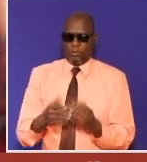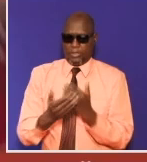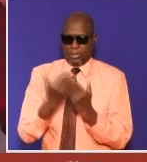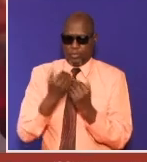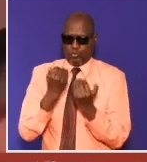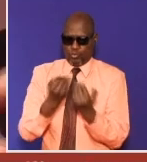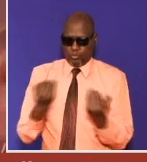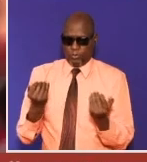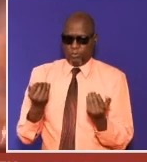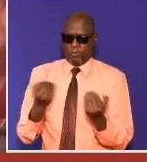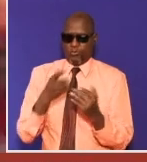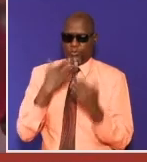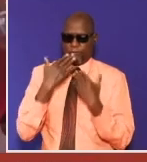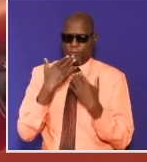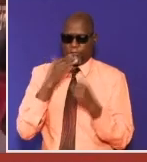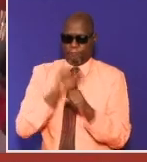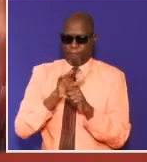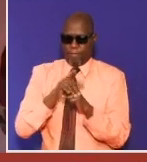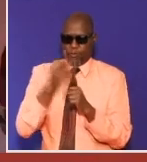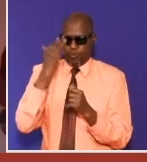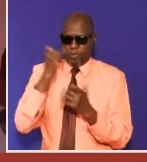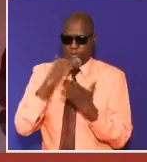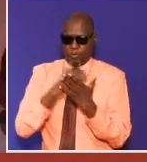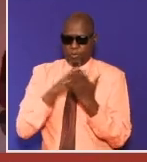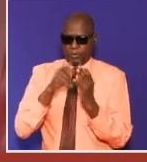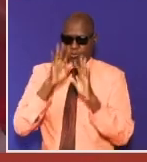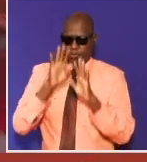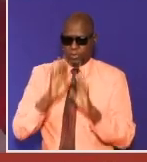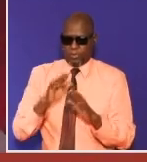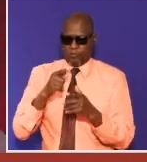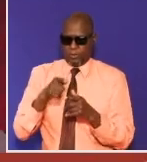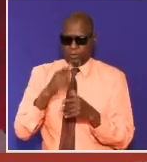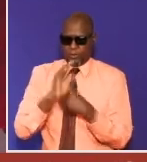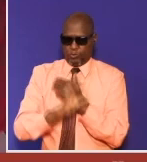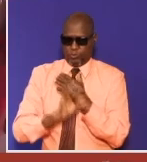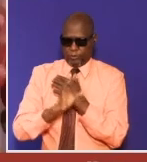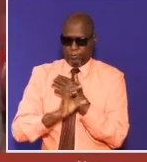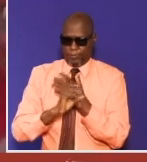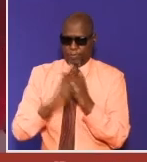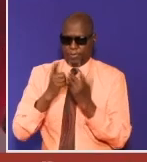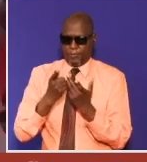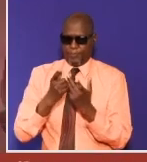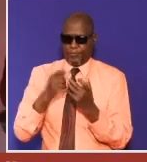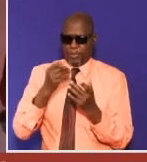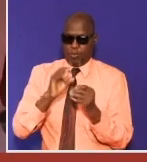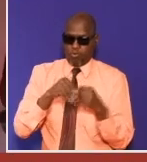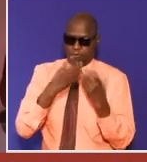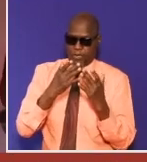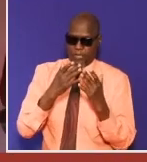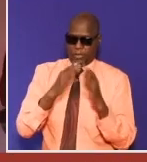and that is why this program is very important for this country. On top of providing